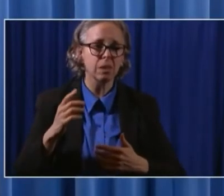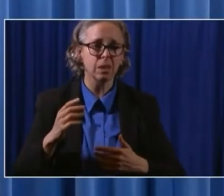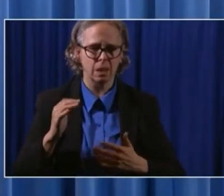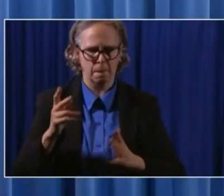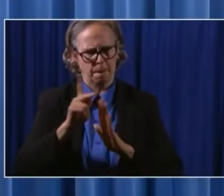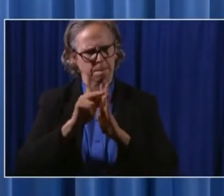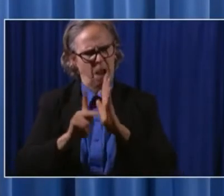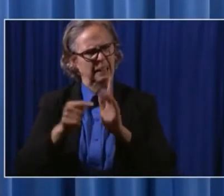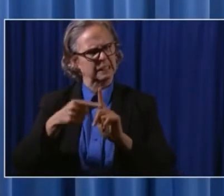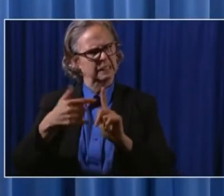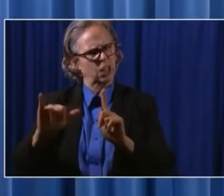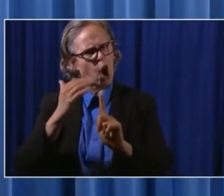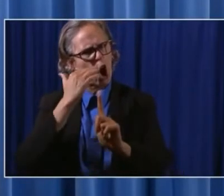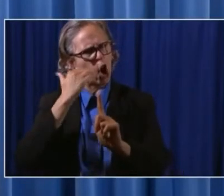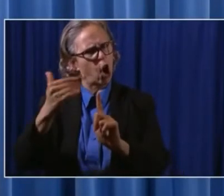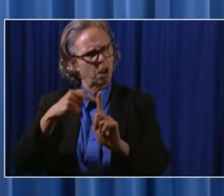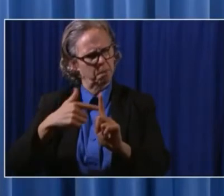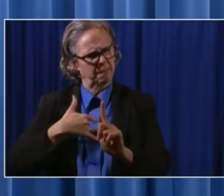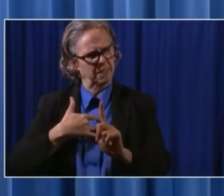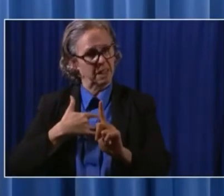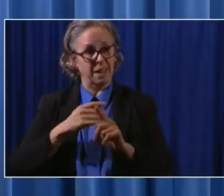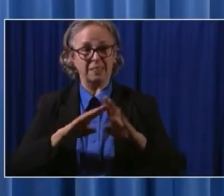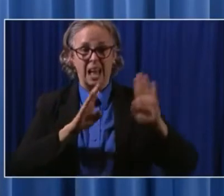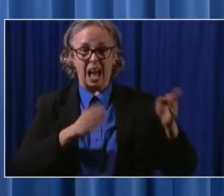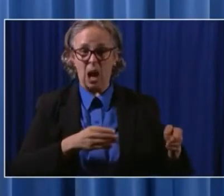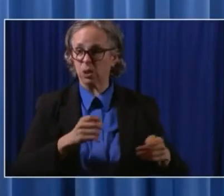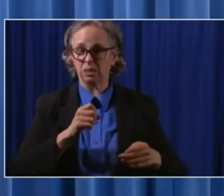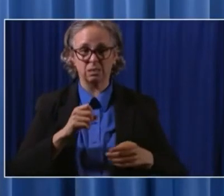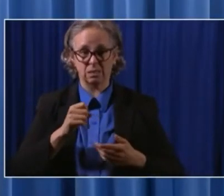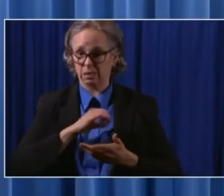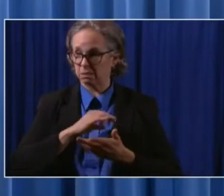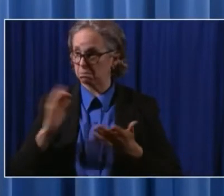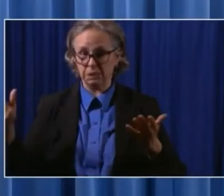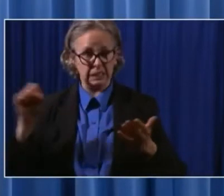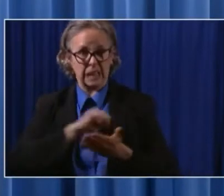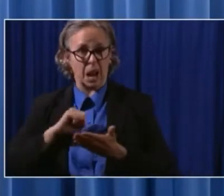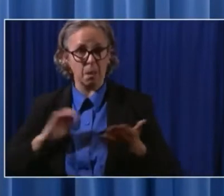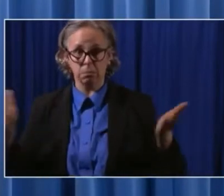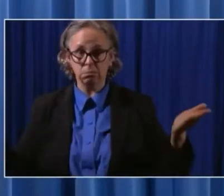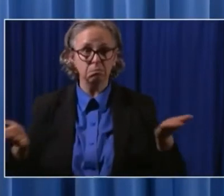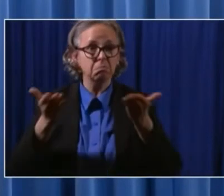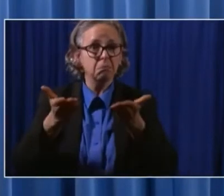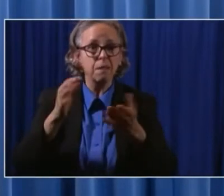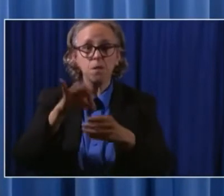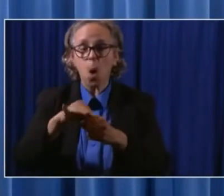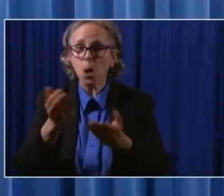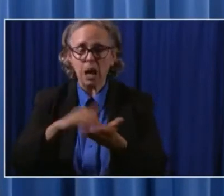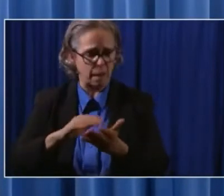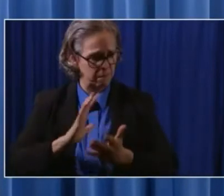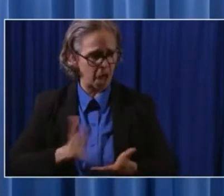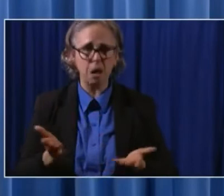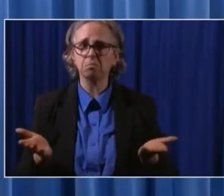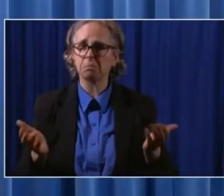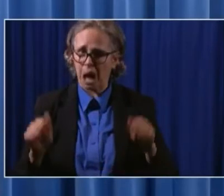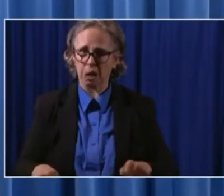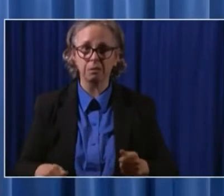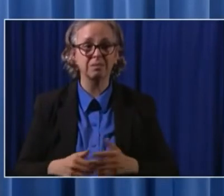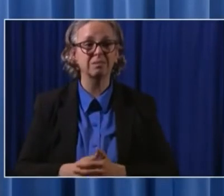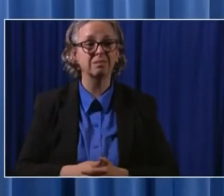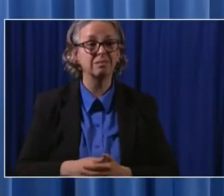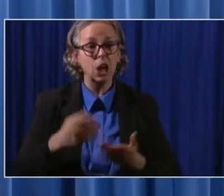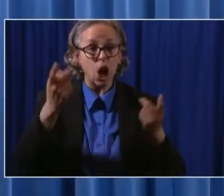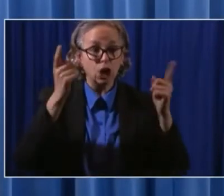back up again. And my position is going to stay the same on the policy. Not on how it was done, but on the policy.